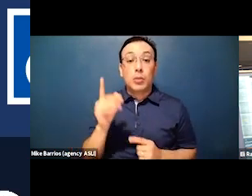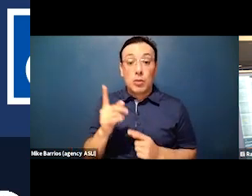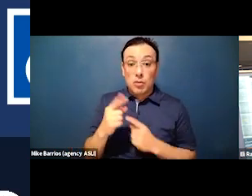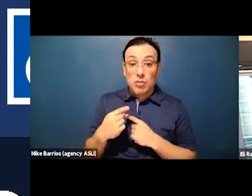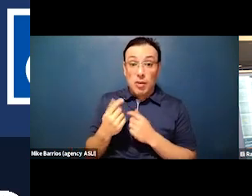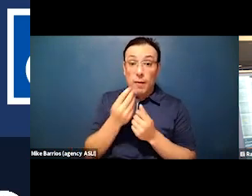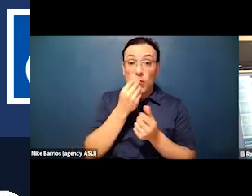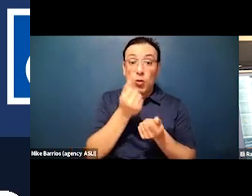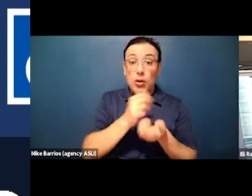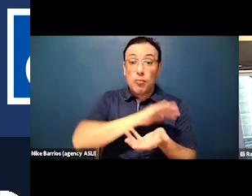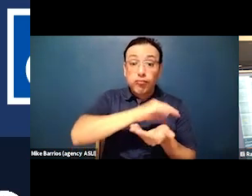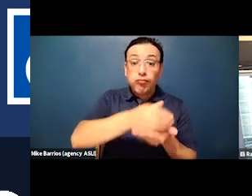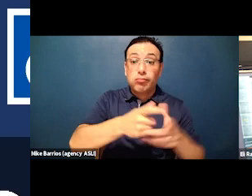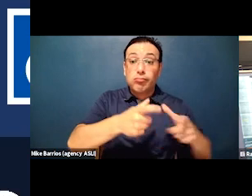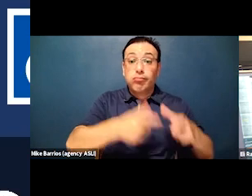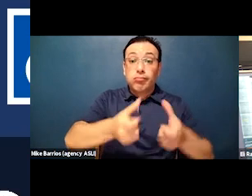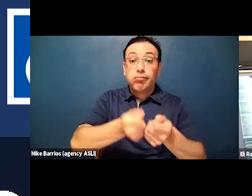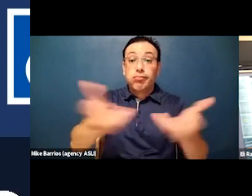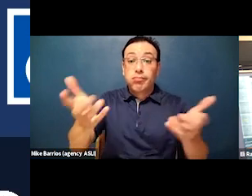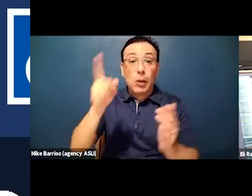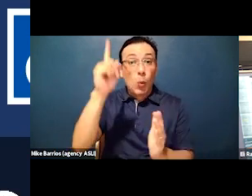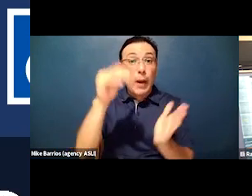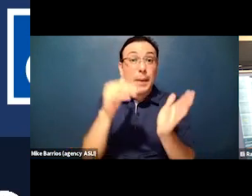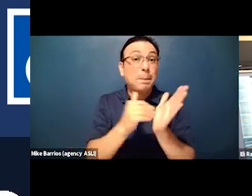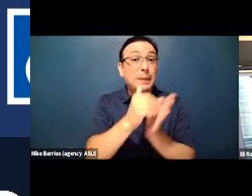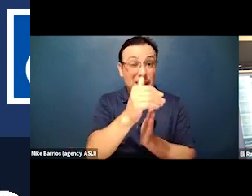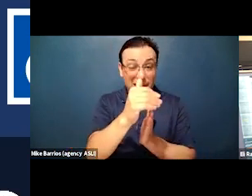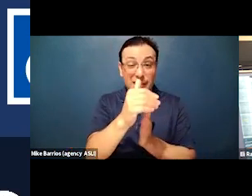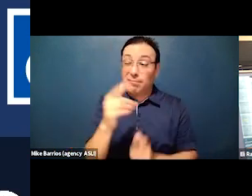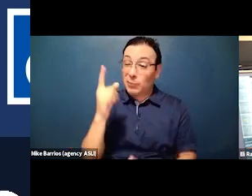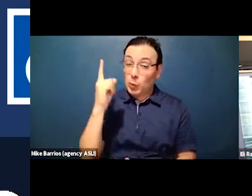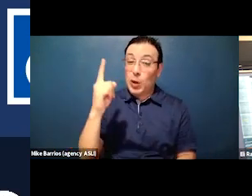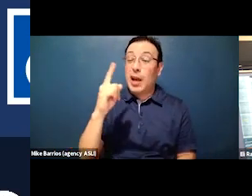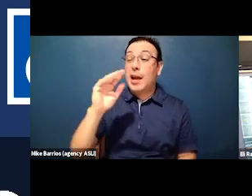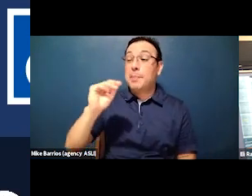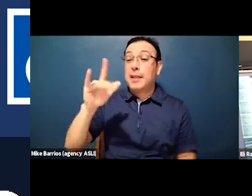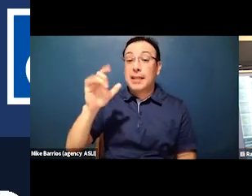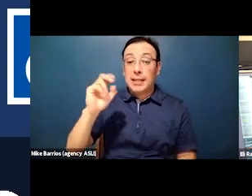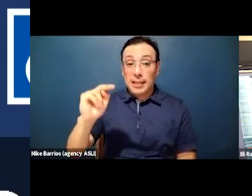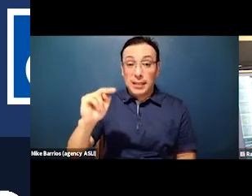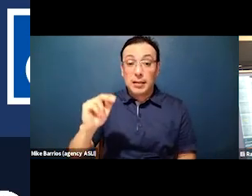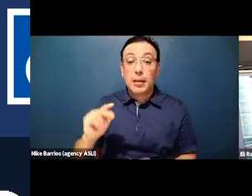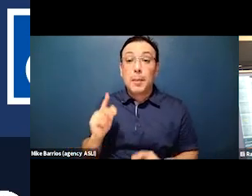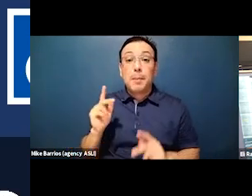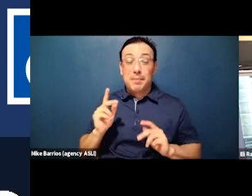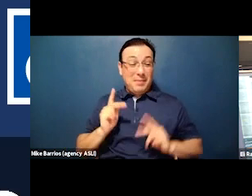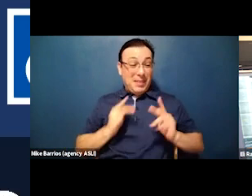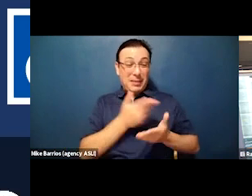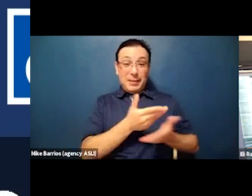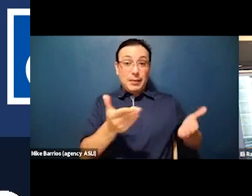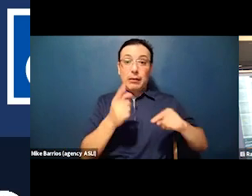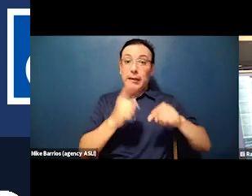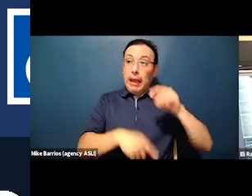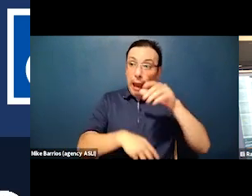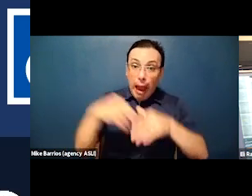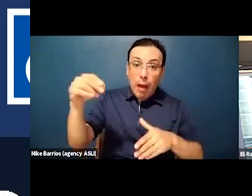to people who were unable or unwilling or didn't have the wherewithal to leave their